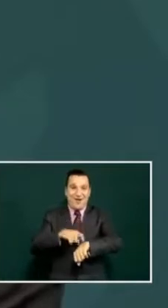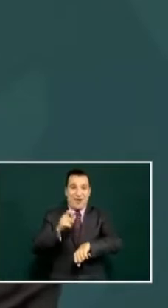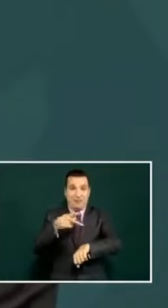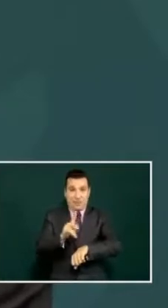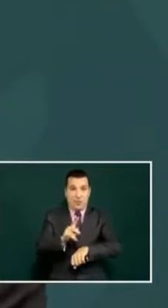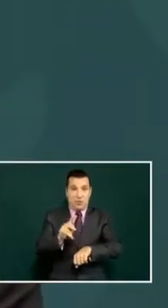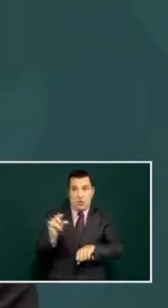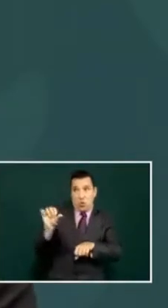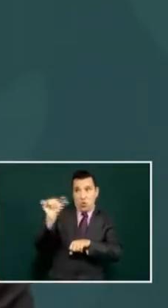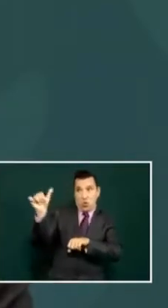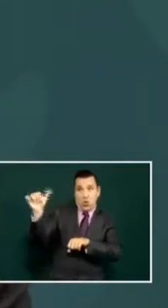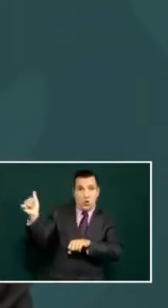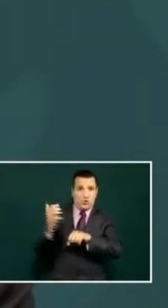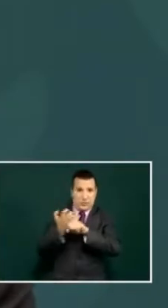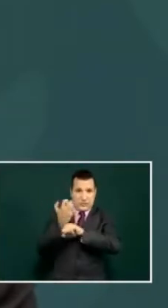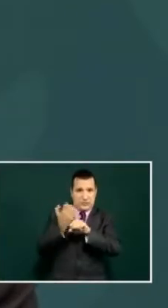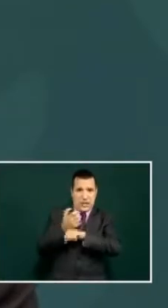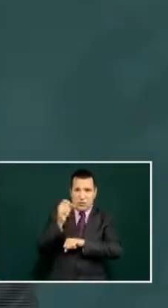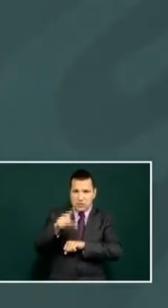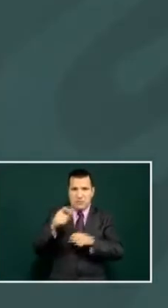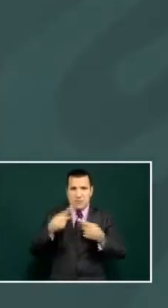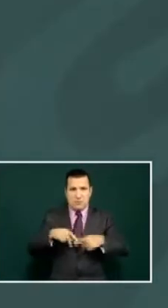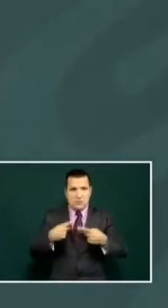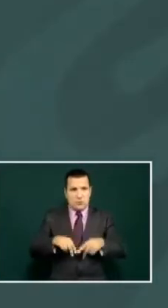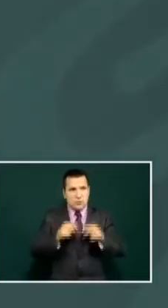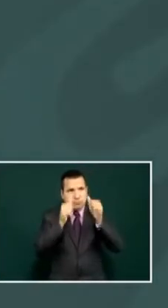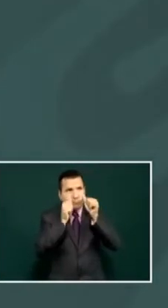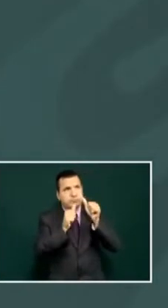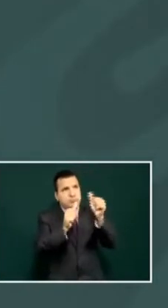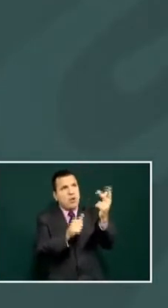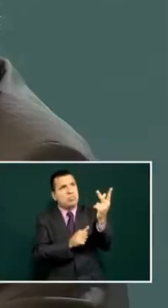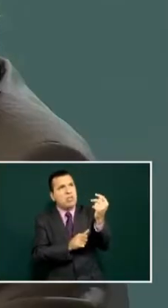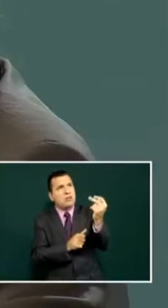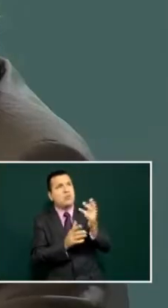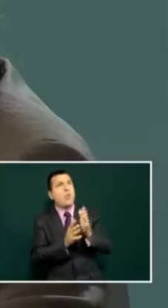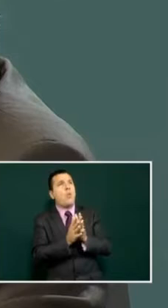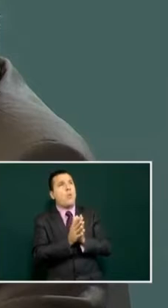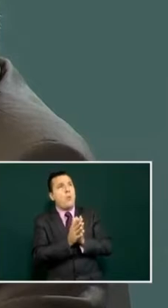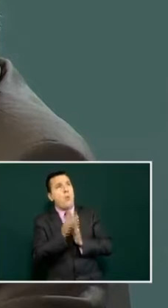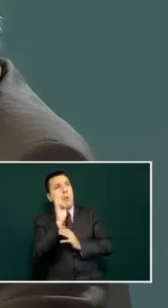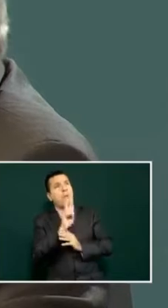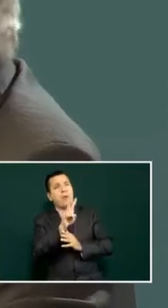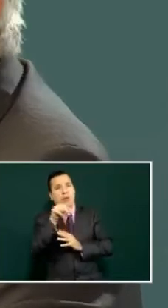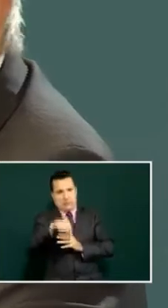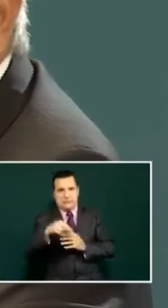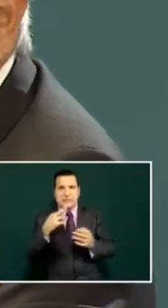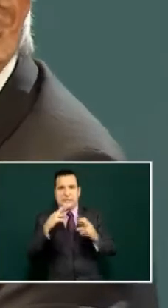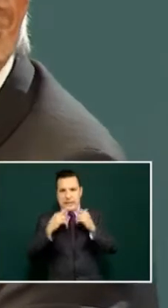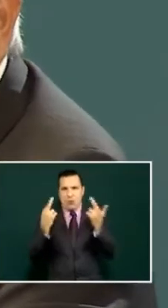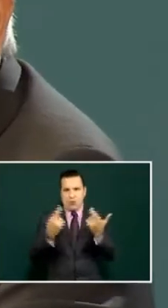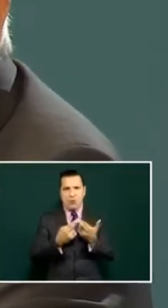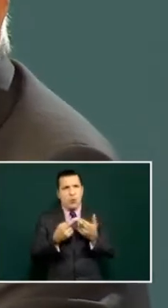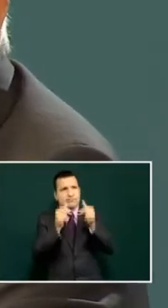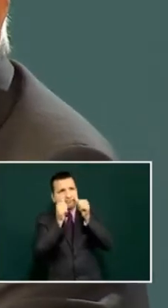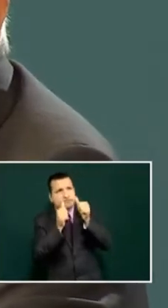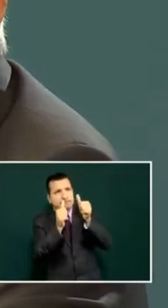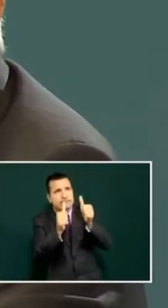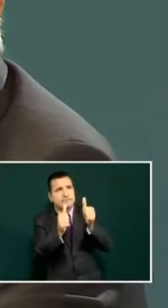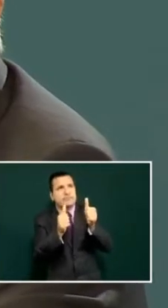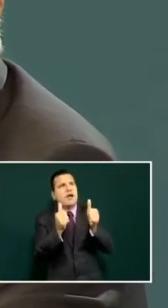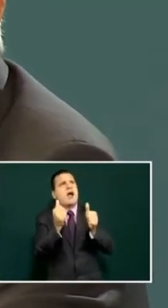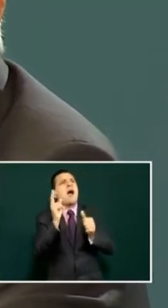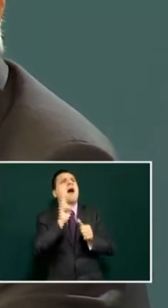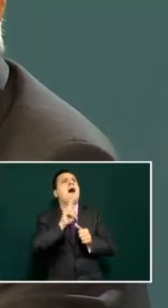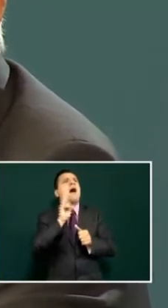in the whole country and the public servants let's see